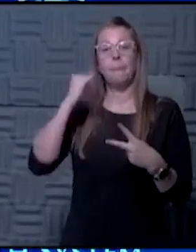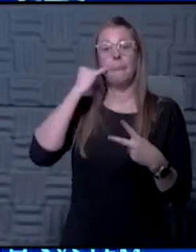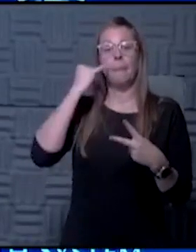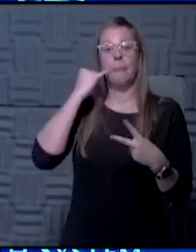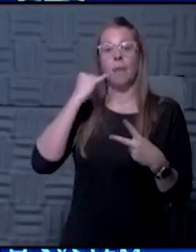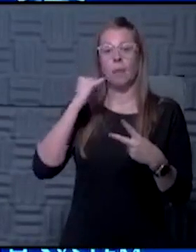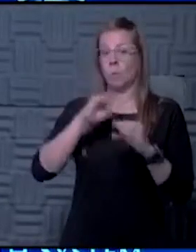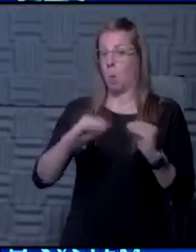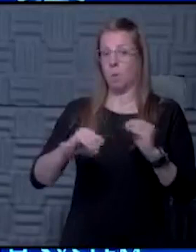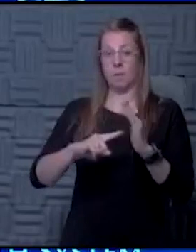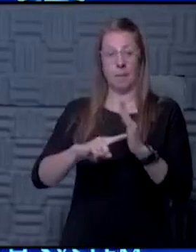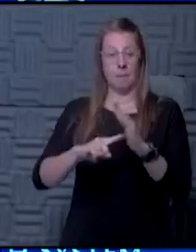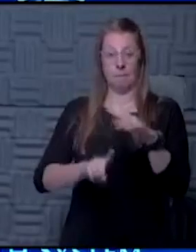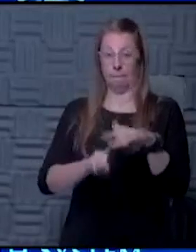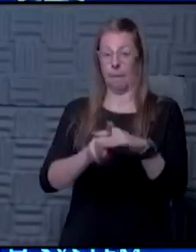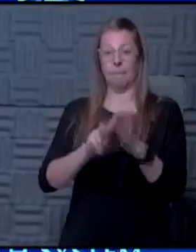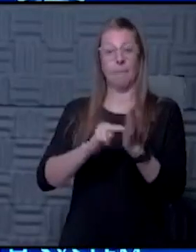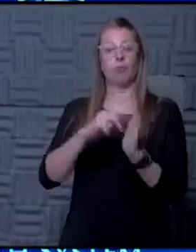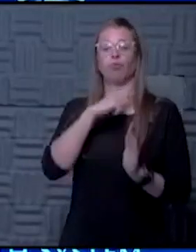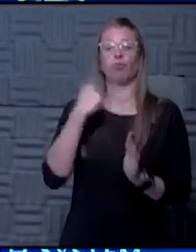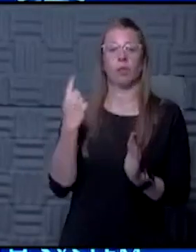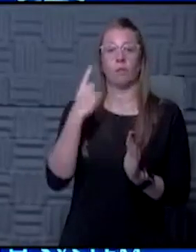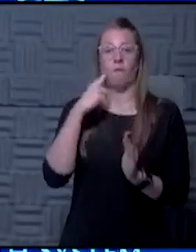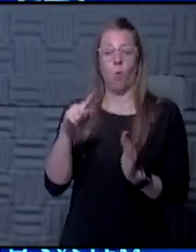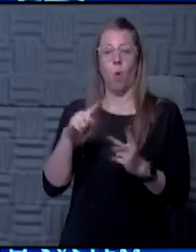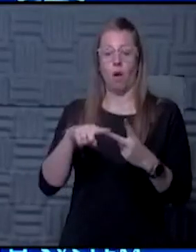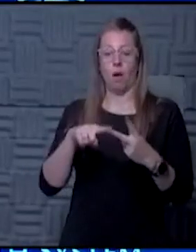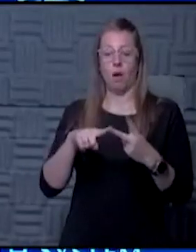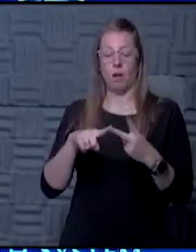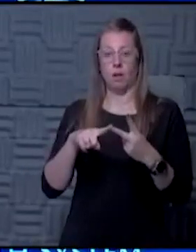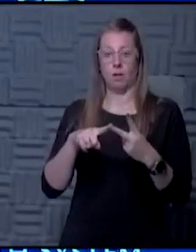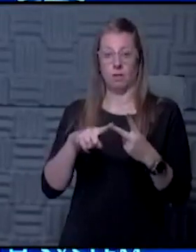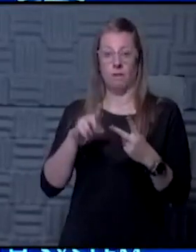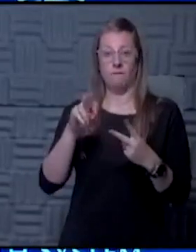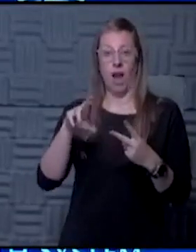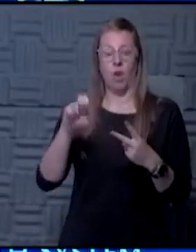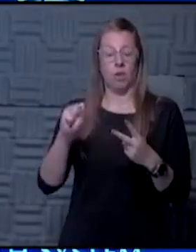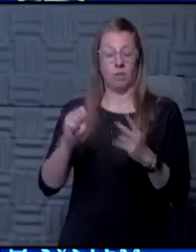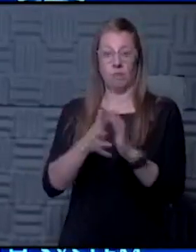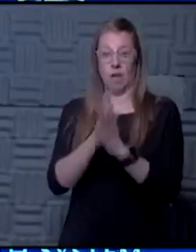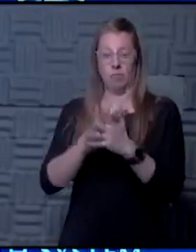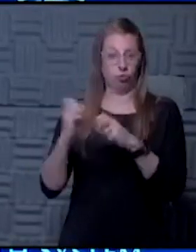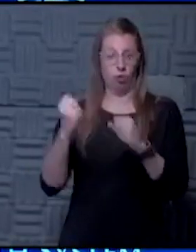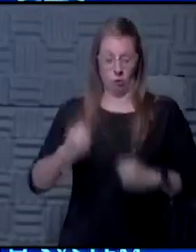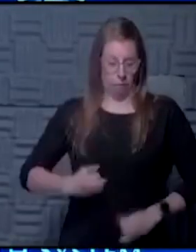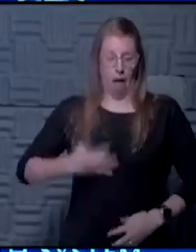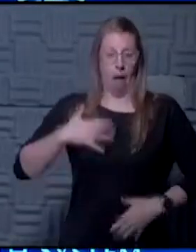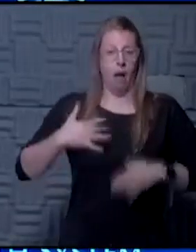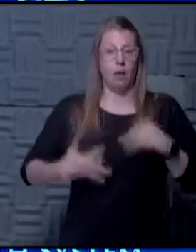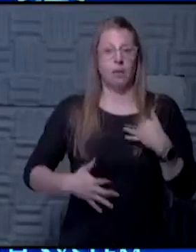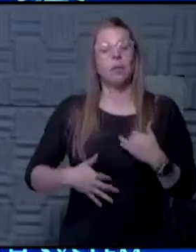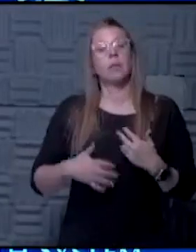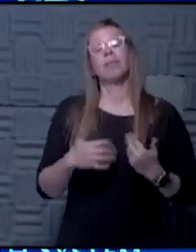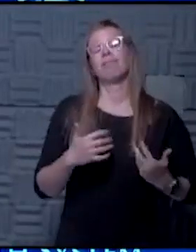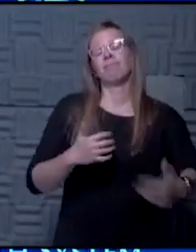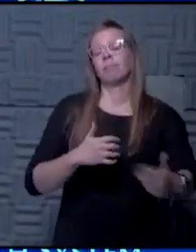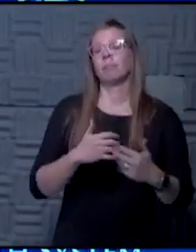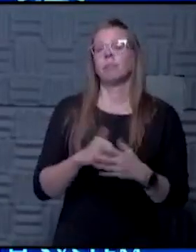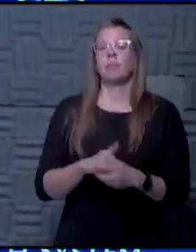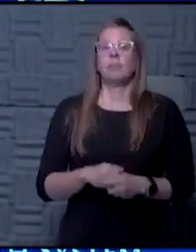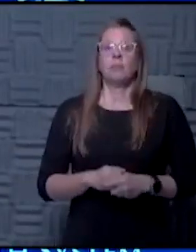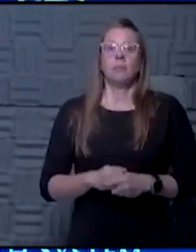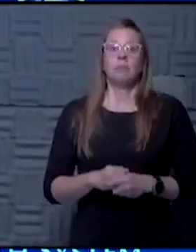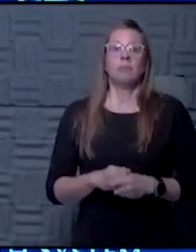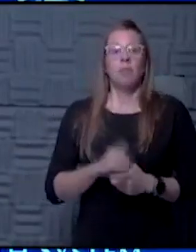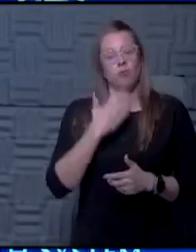are asymptomatic, are you at risk of a cytokine storm? Those are both great questions, Hawk. And sometimes it's hard to know,